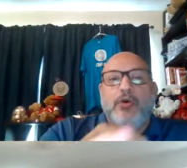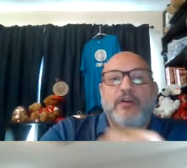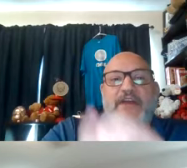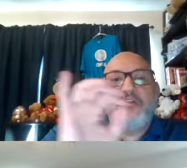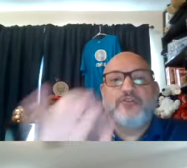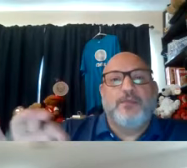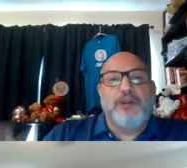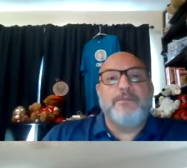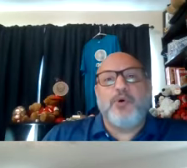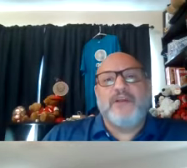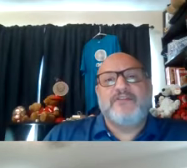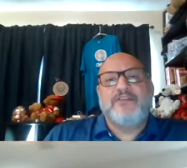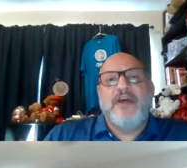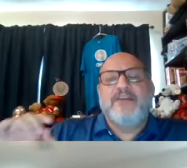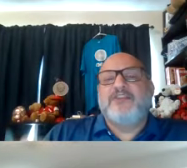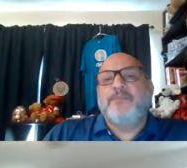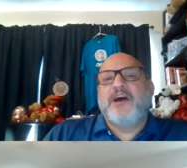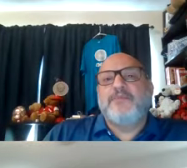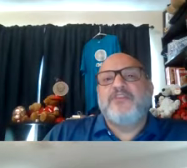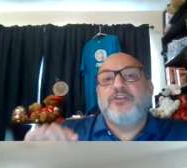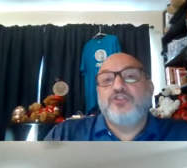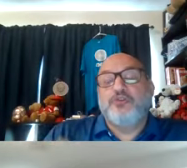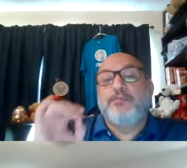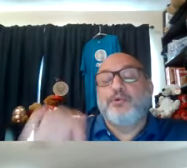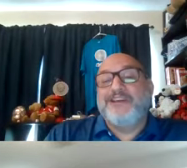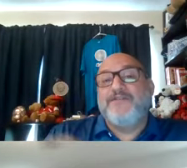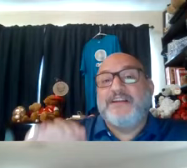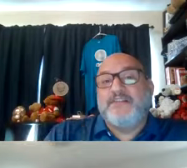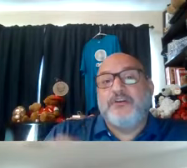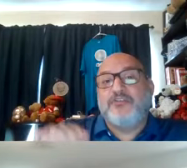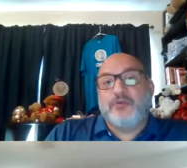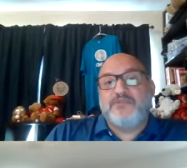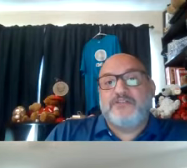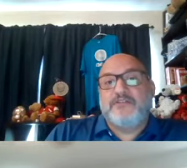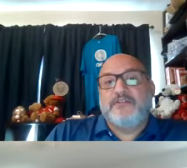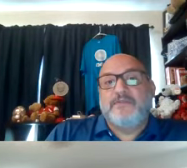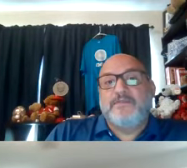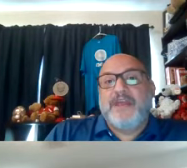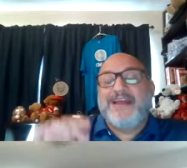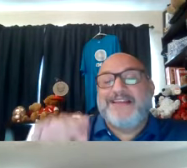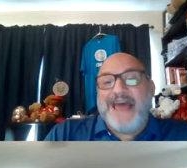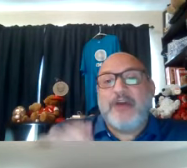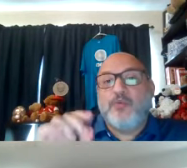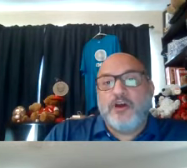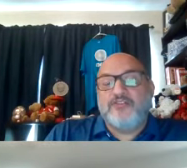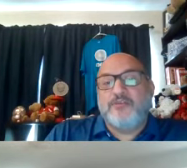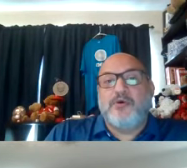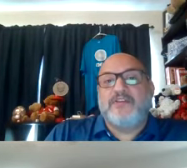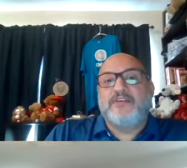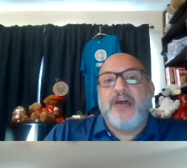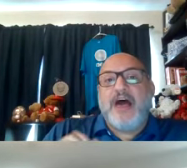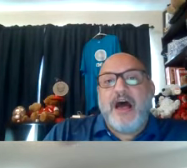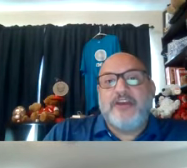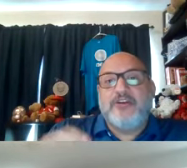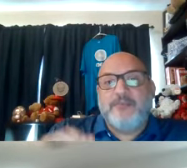this, or if they use bullet points, sometimes they're too brief in their descriptions. And that will cost you